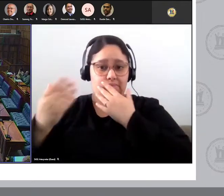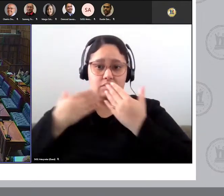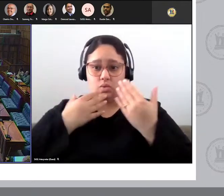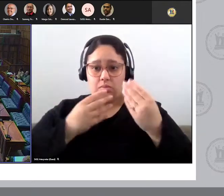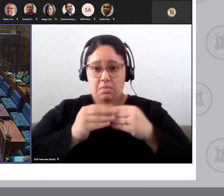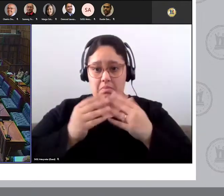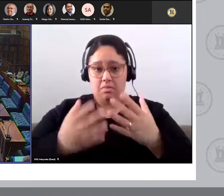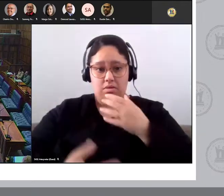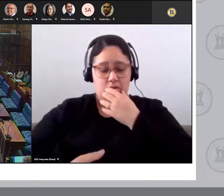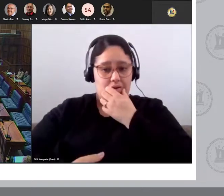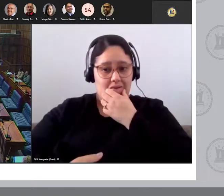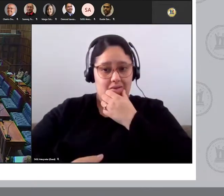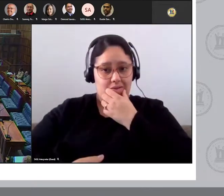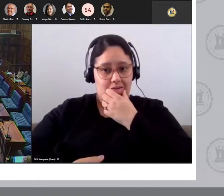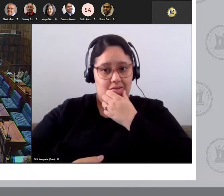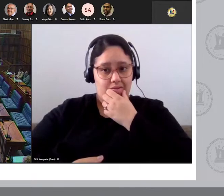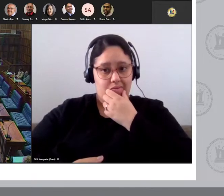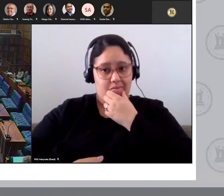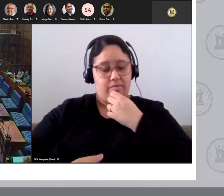Secretary.